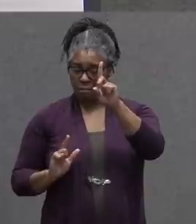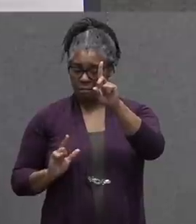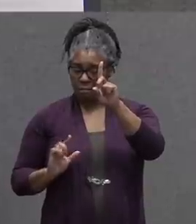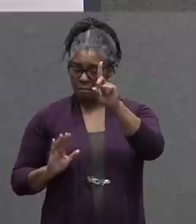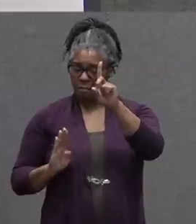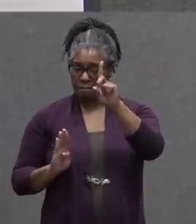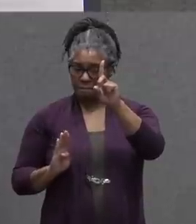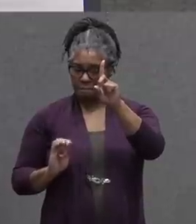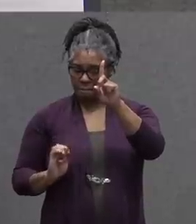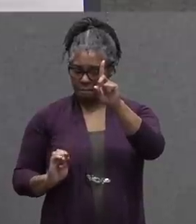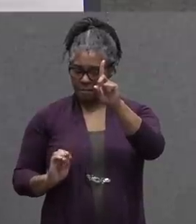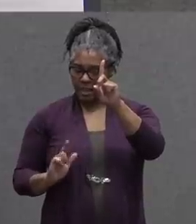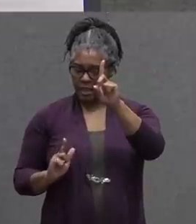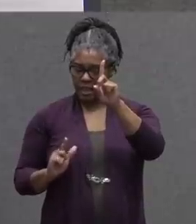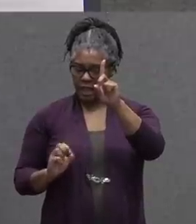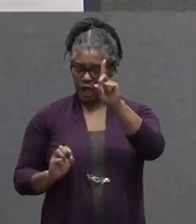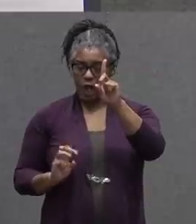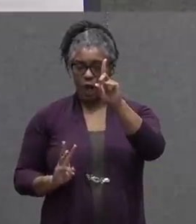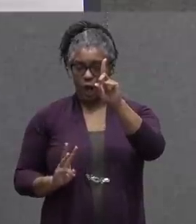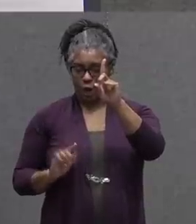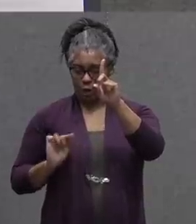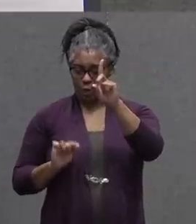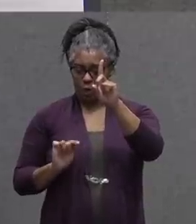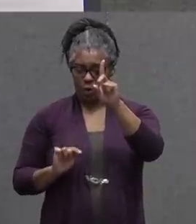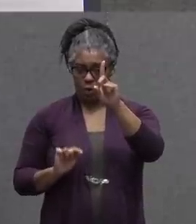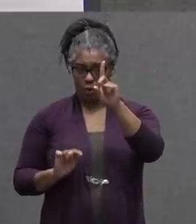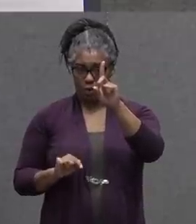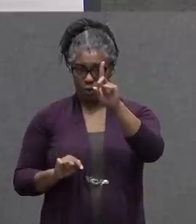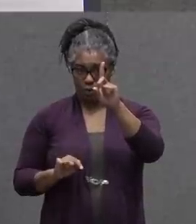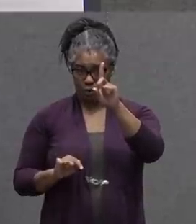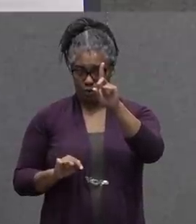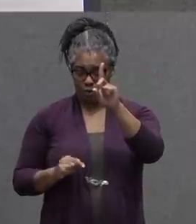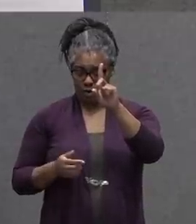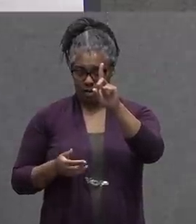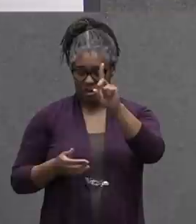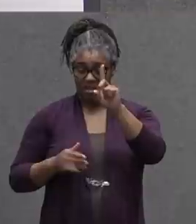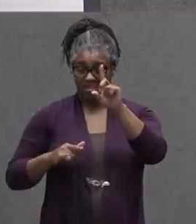Where else did the girl go in our story?